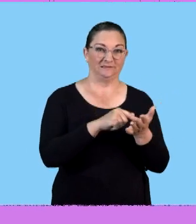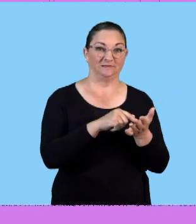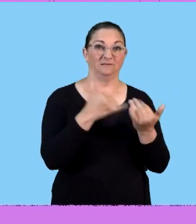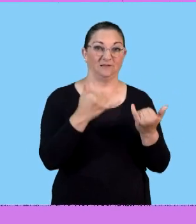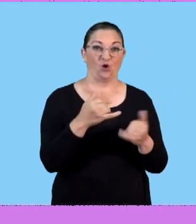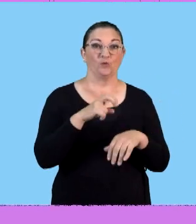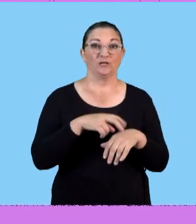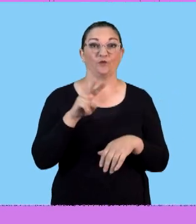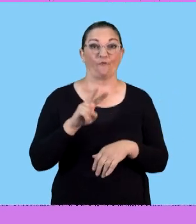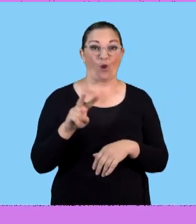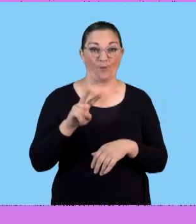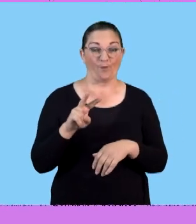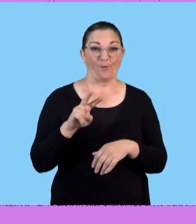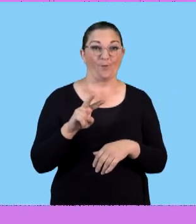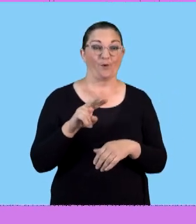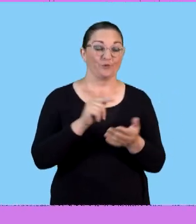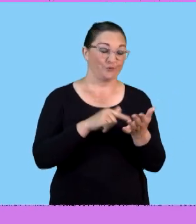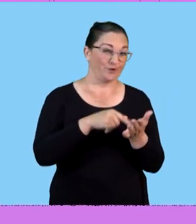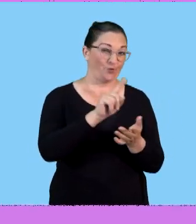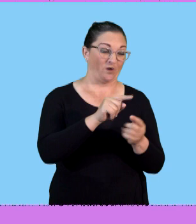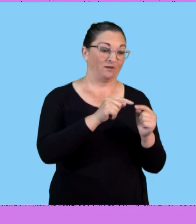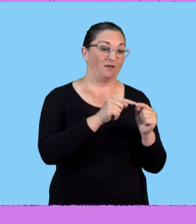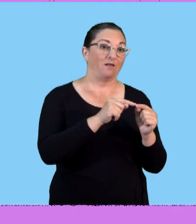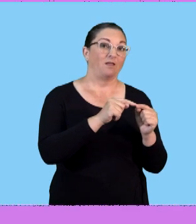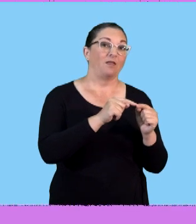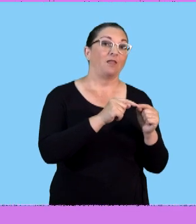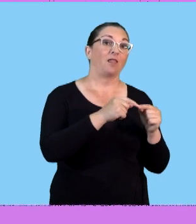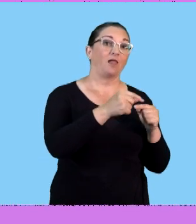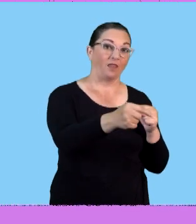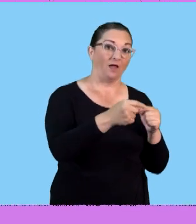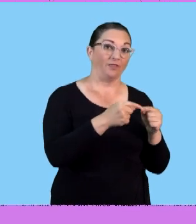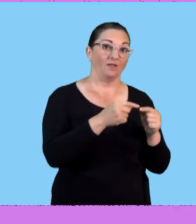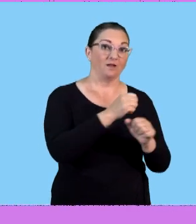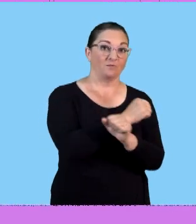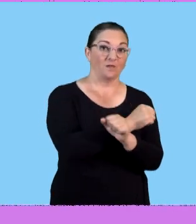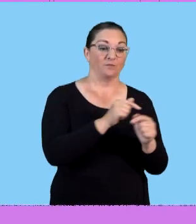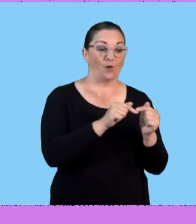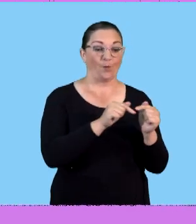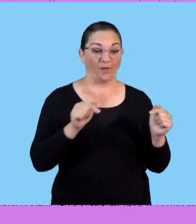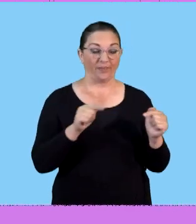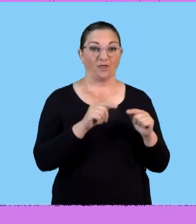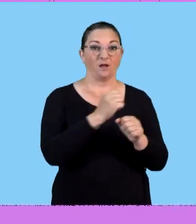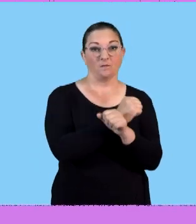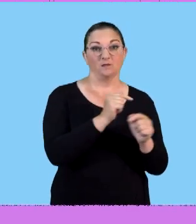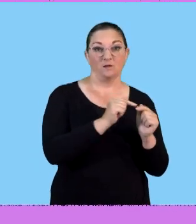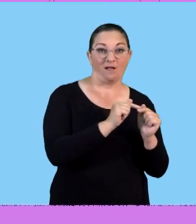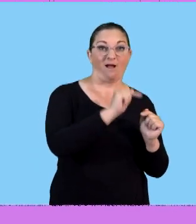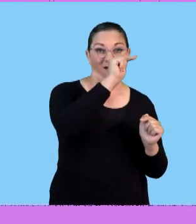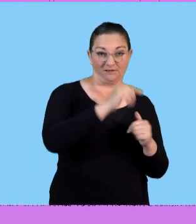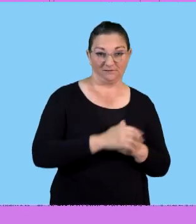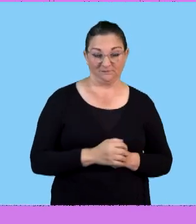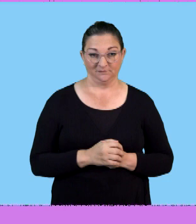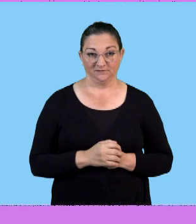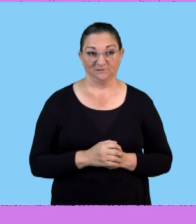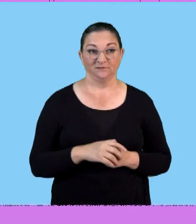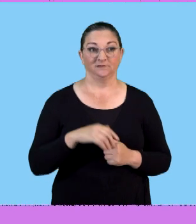prism. To calculate the volume of a rectangular prism, we say its length multiplied by width multiplied by